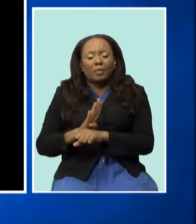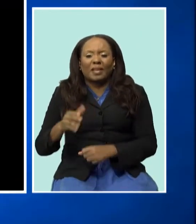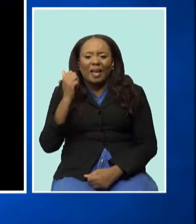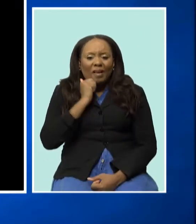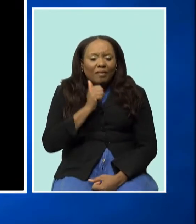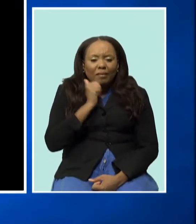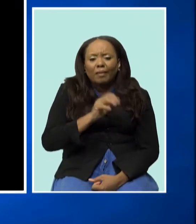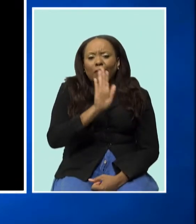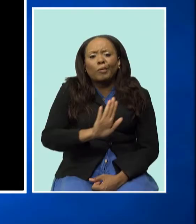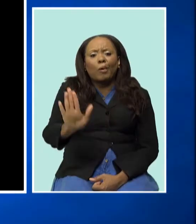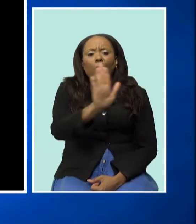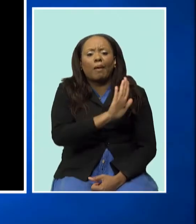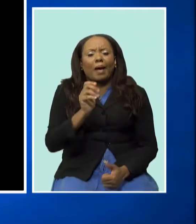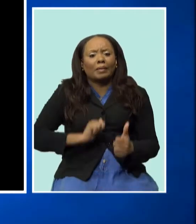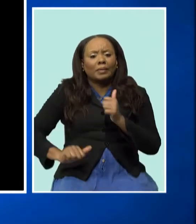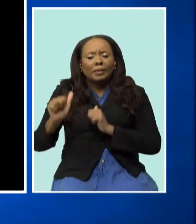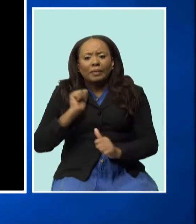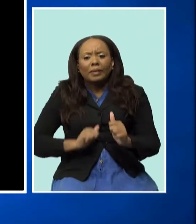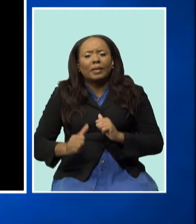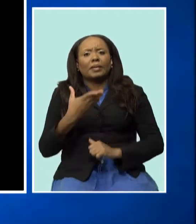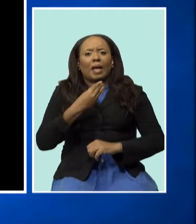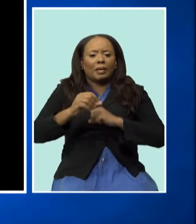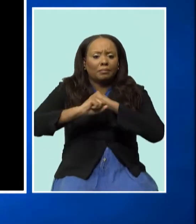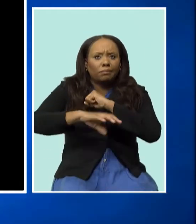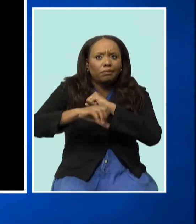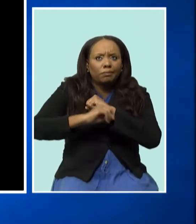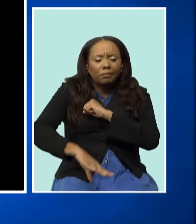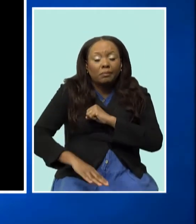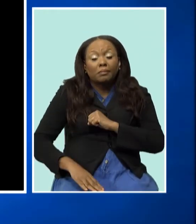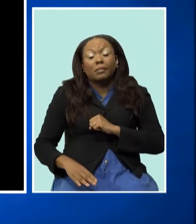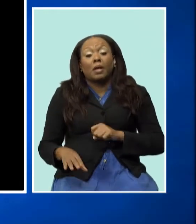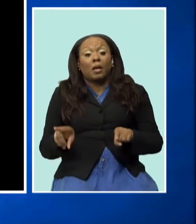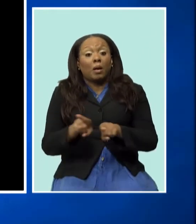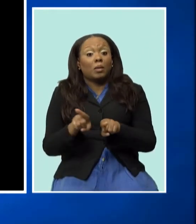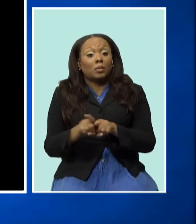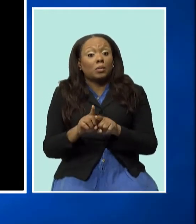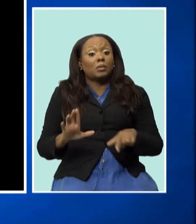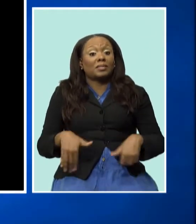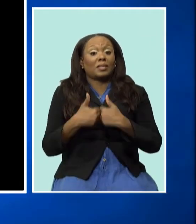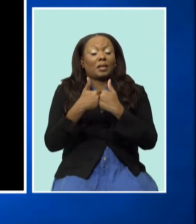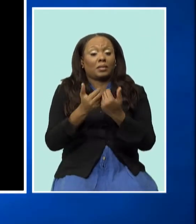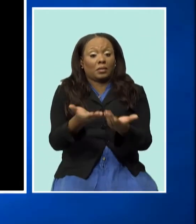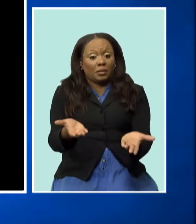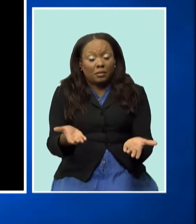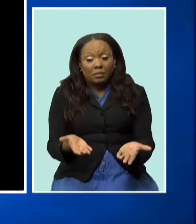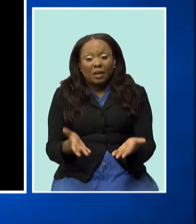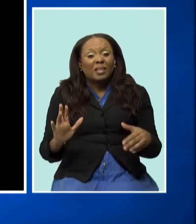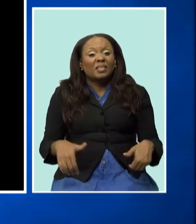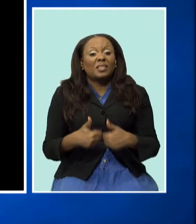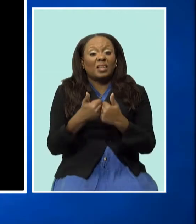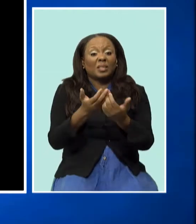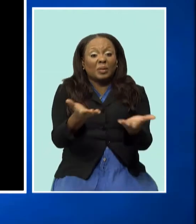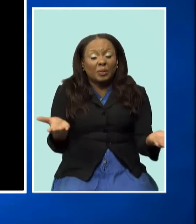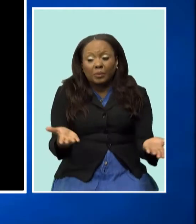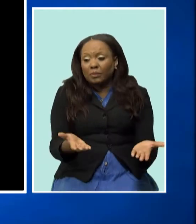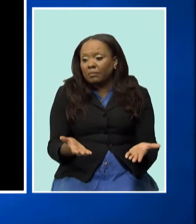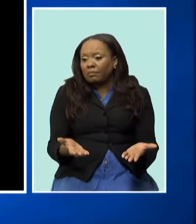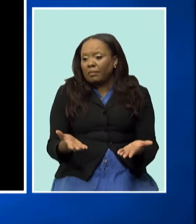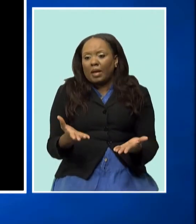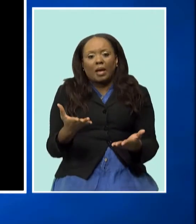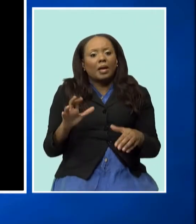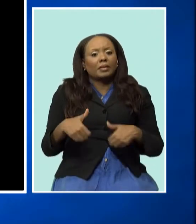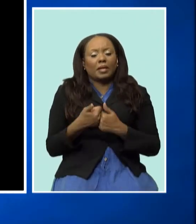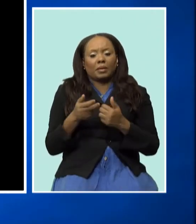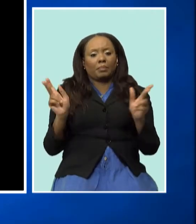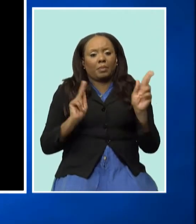and promoting it to your clientele. However, I would like to challenge you, and indeed all present, to not get